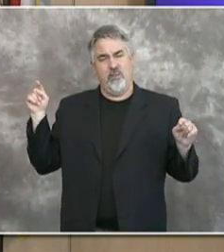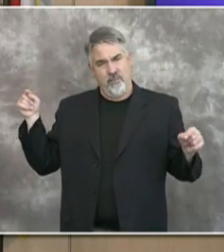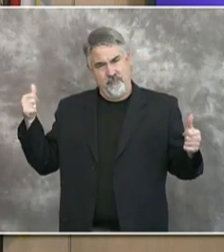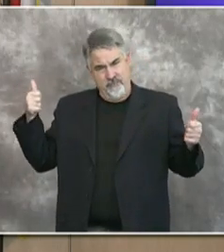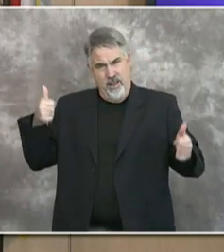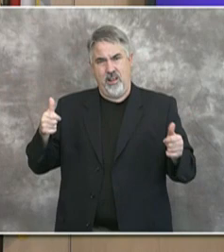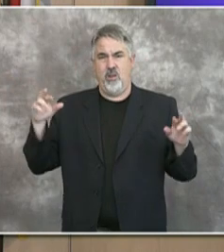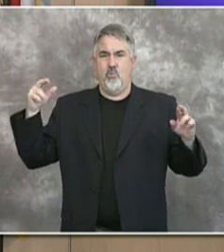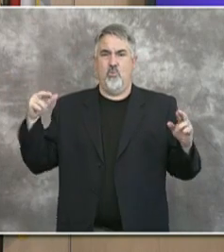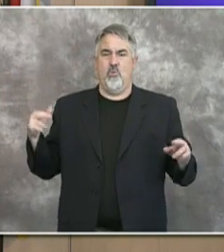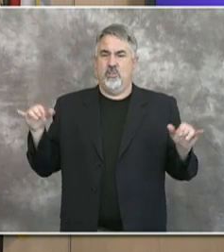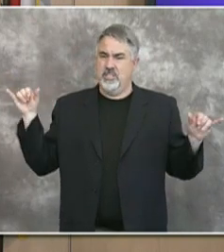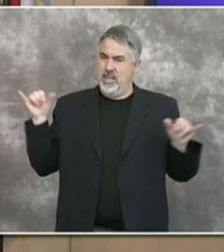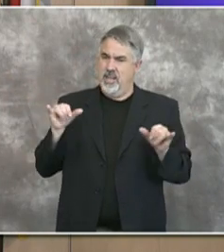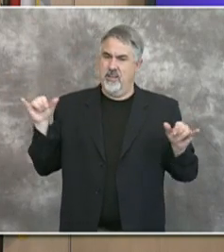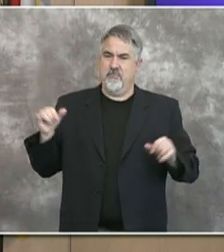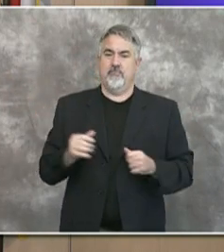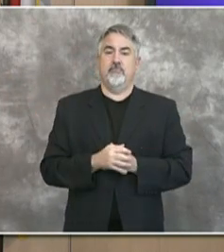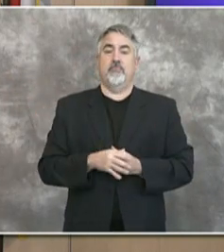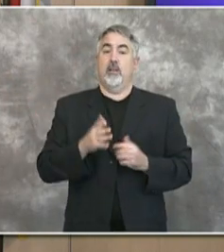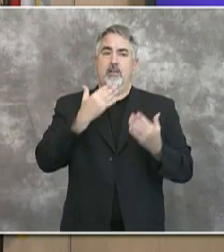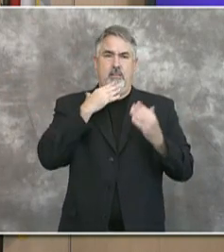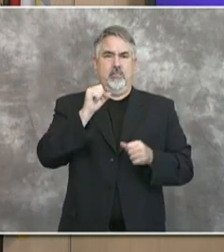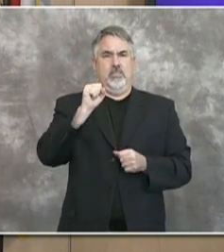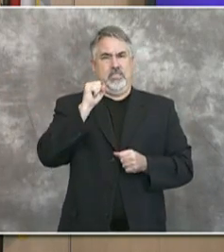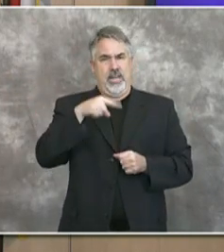for continuing your fight. And now we'll go right to